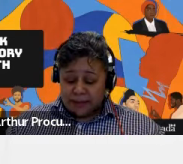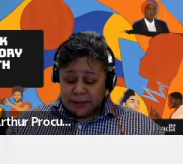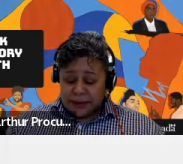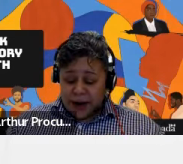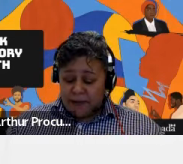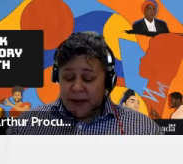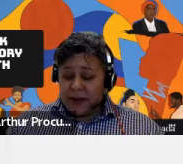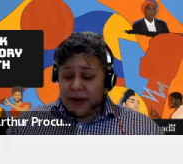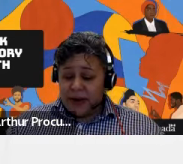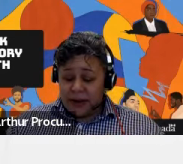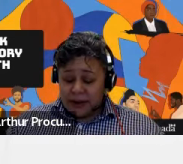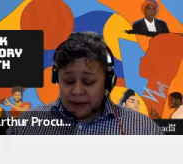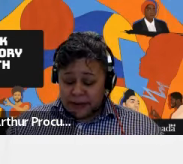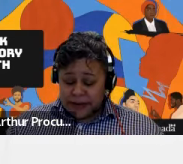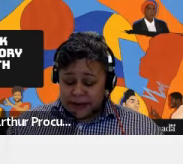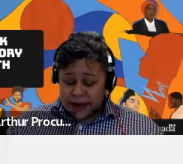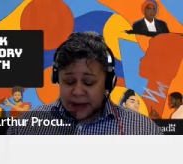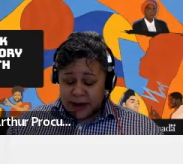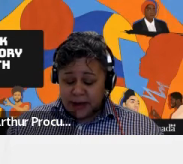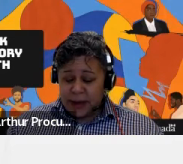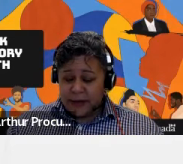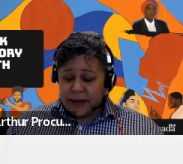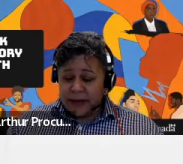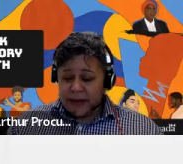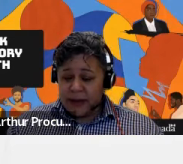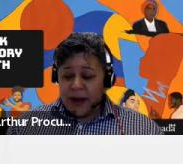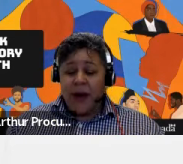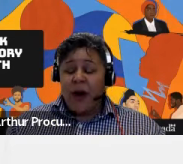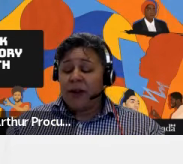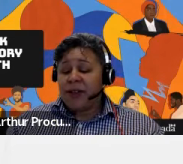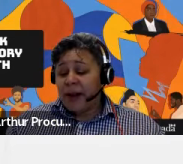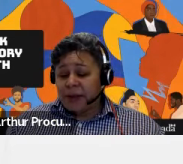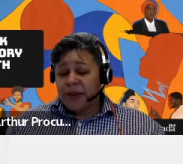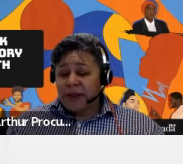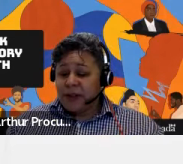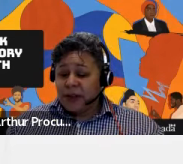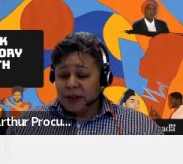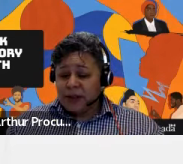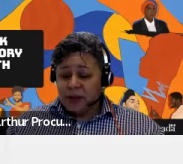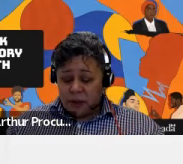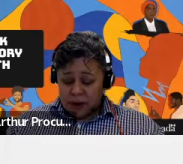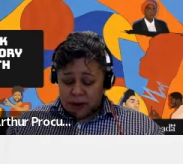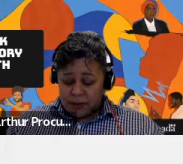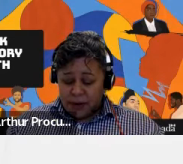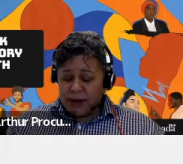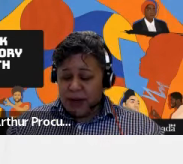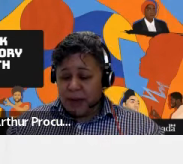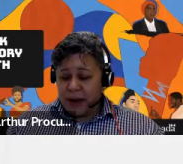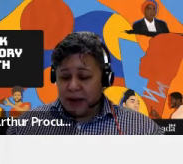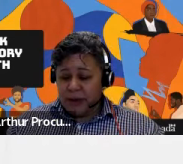like veterinarian services, health services, all types of consultant work, project management